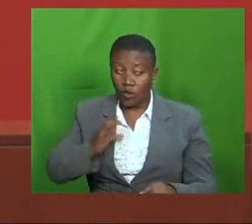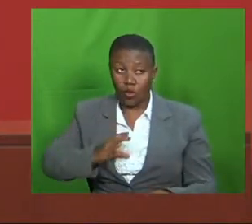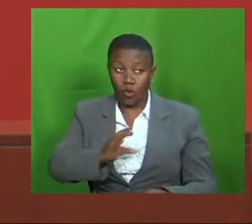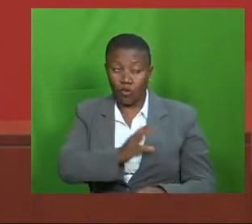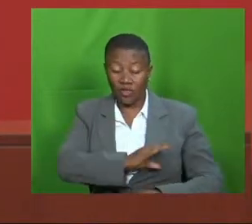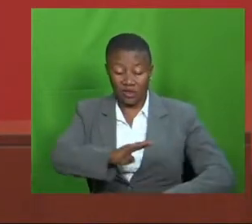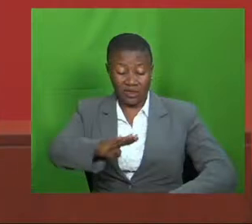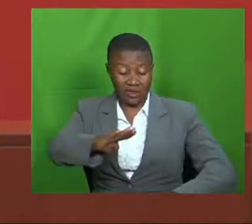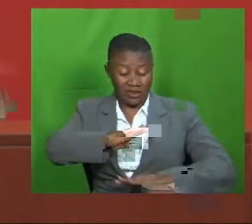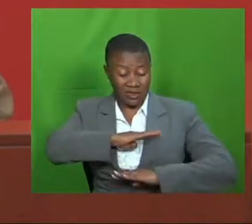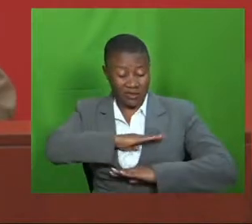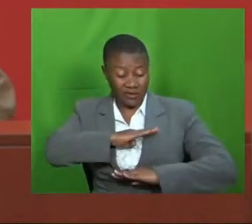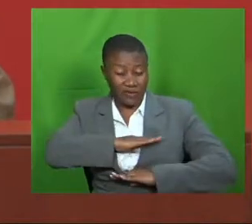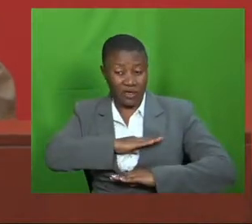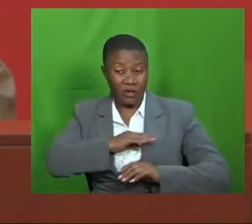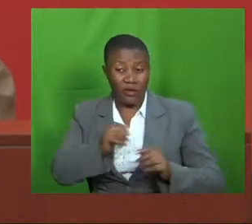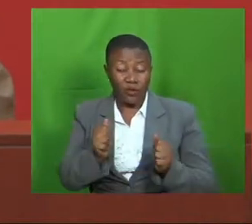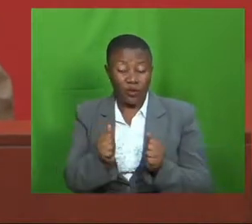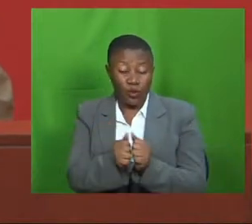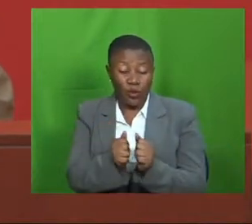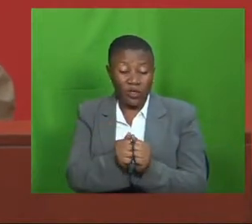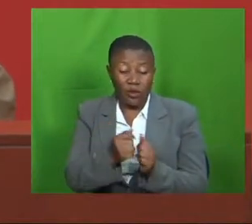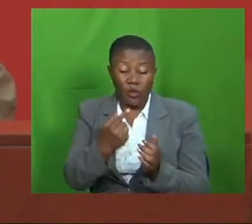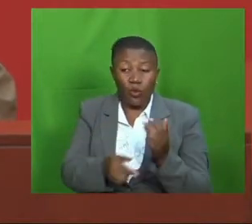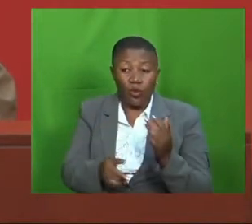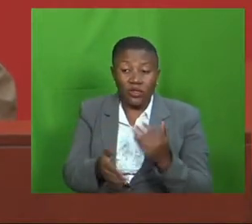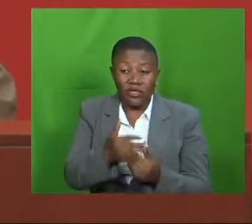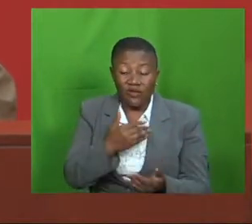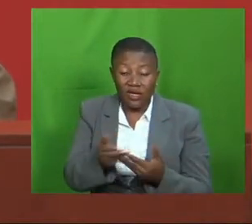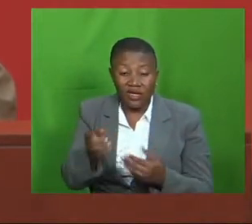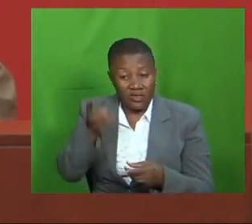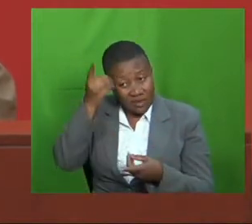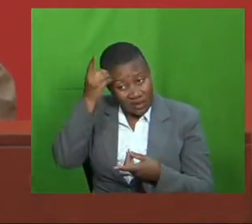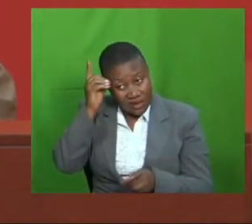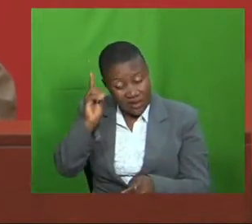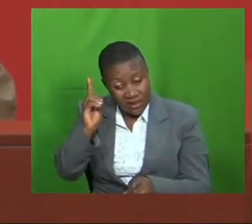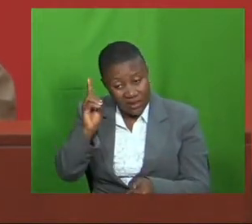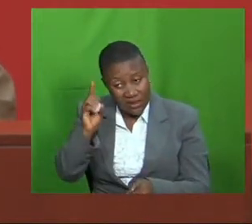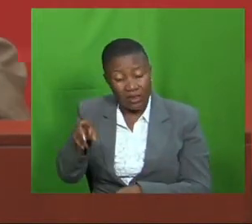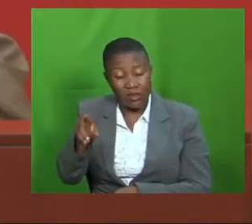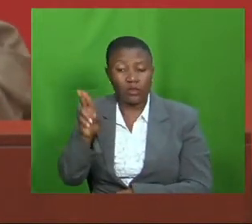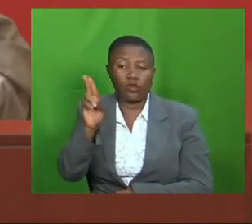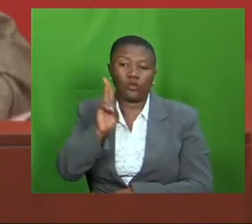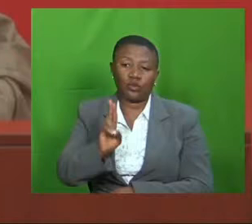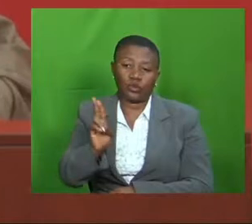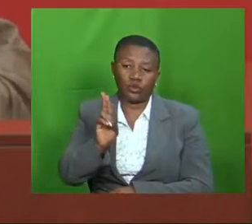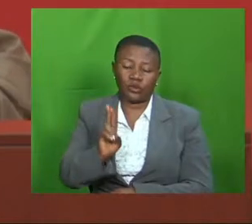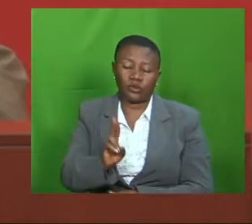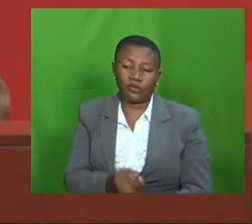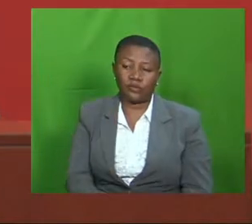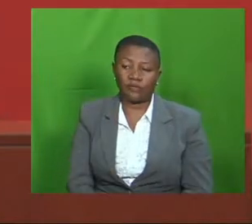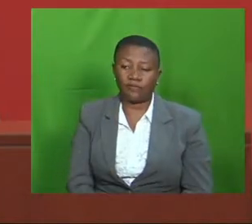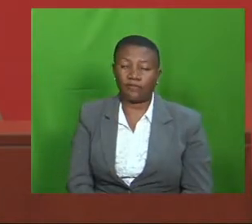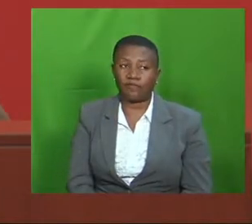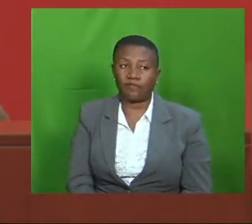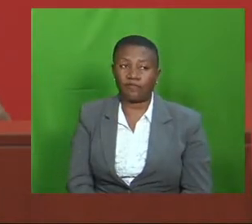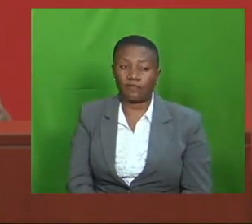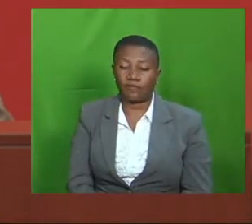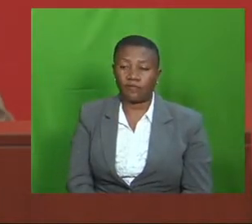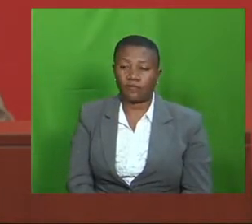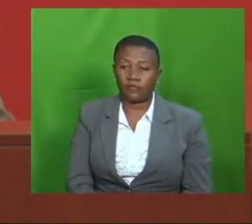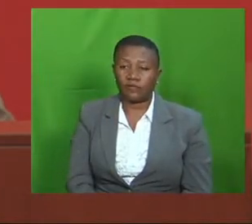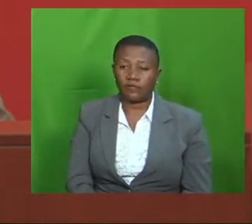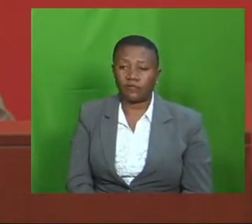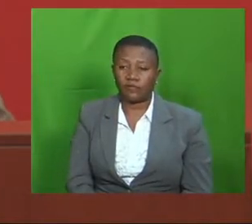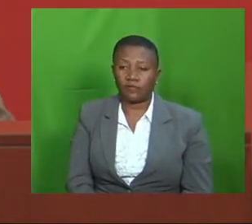has arisen an urgent or unforeseen need for expenditure for which no other provision